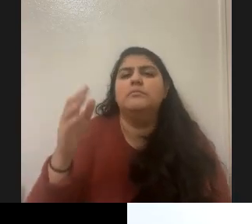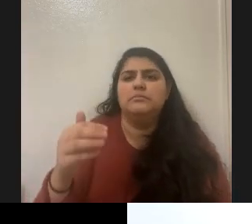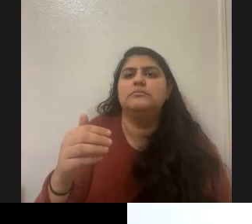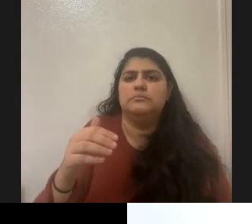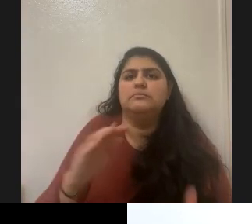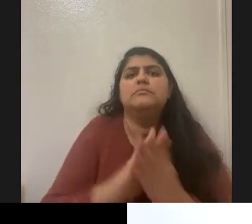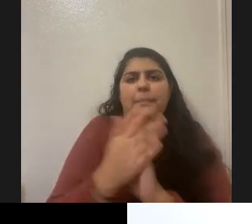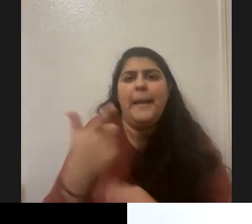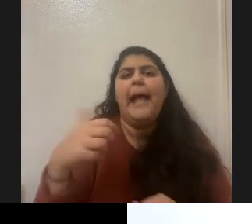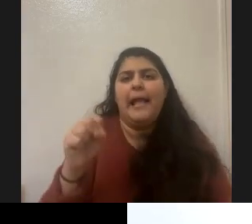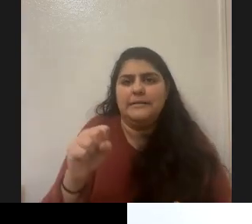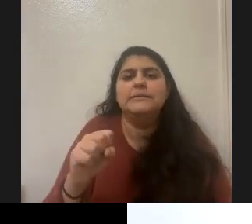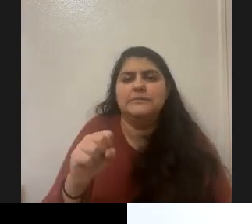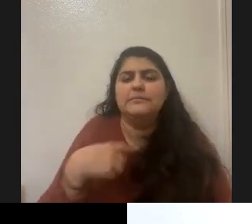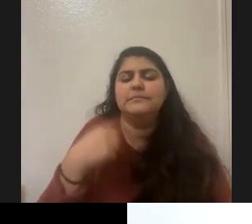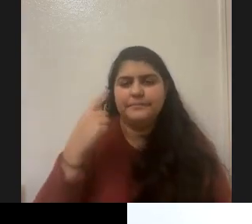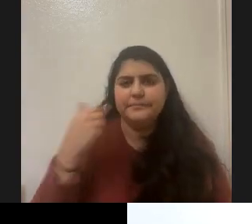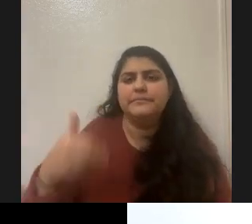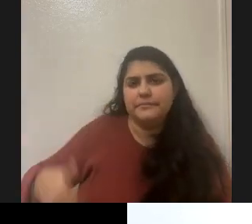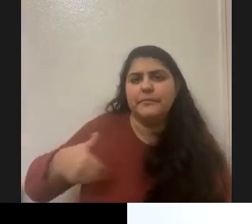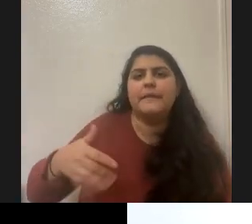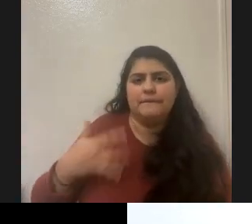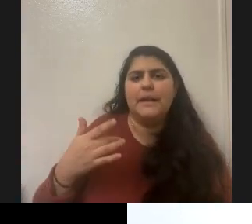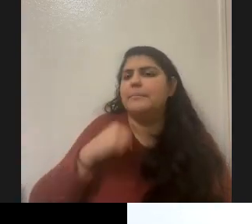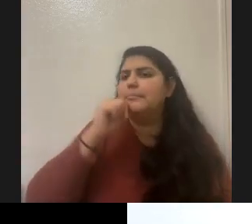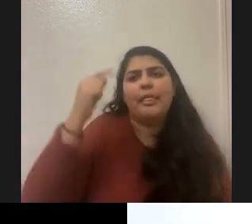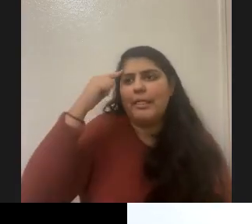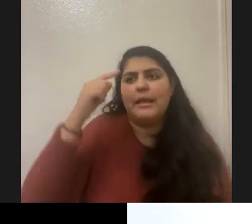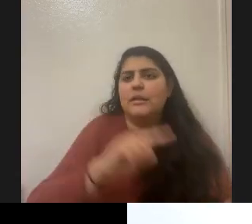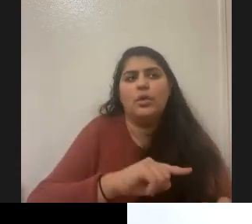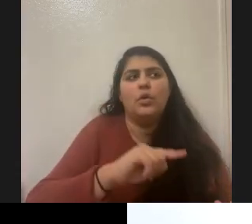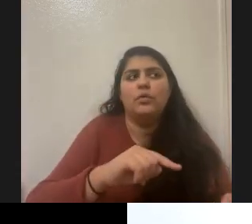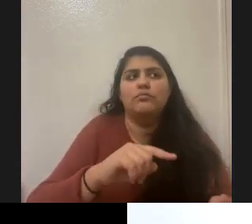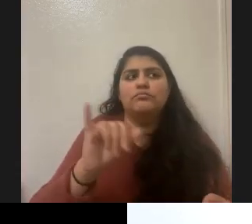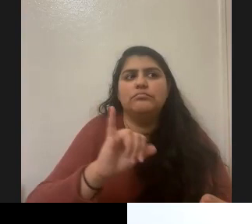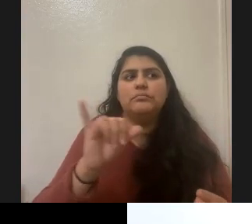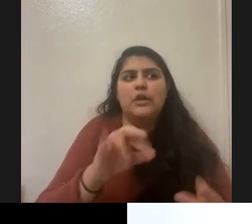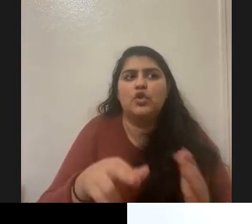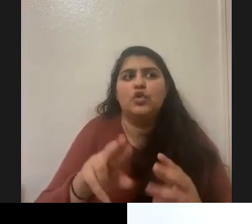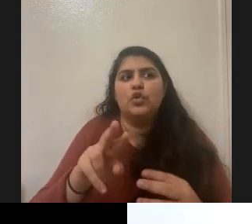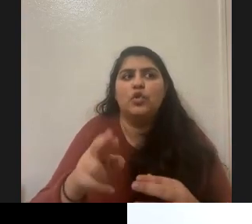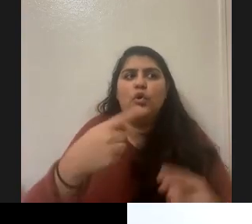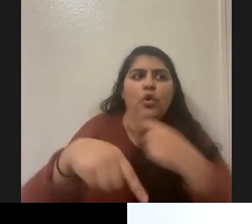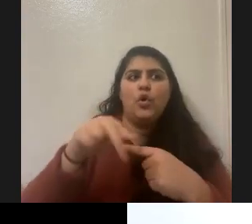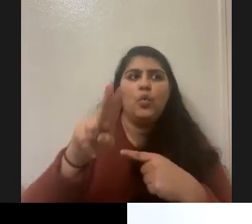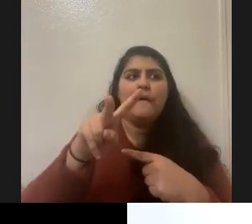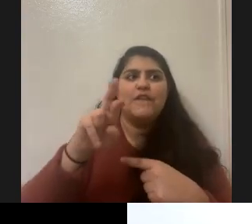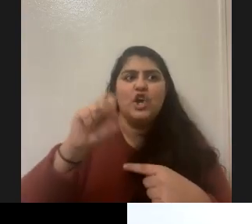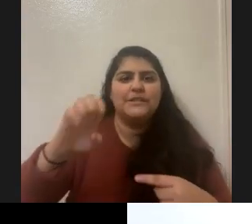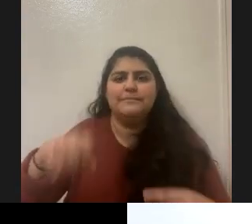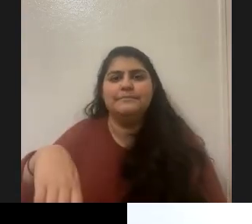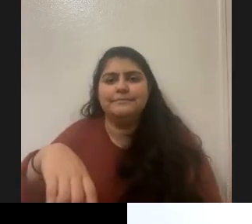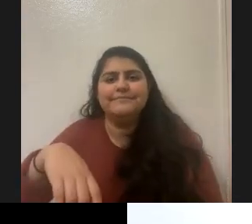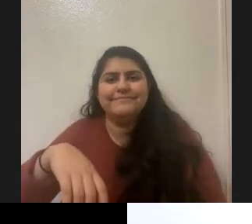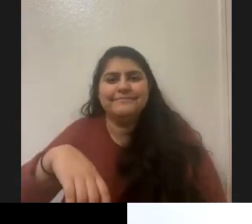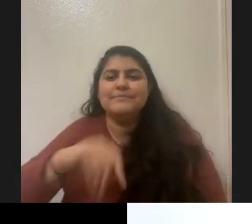know. I don't think it would do that, the reverse. Cool. Sounds good. All right. Toa wants I'm to not know, sure.